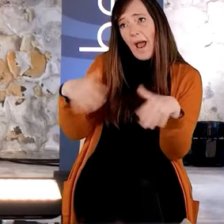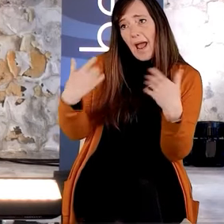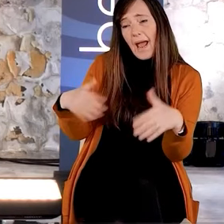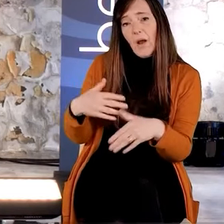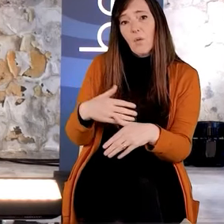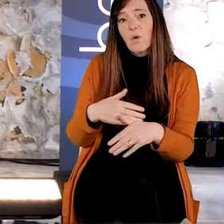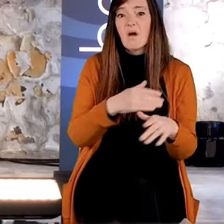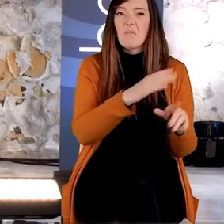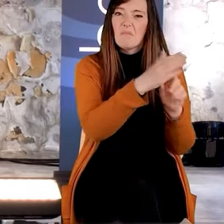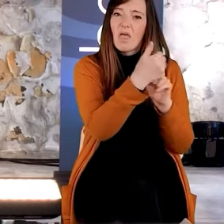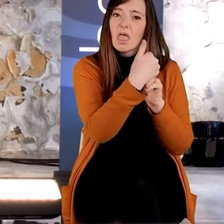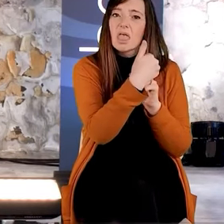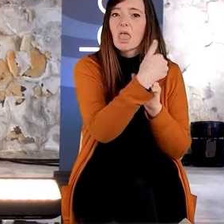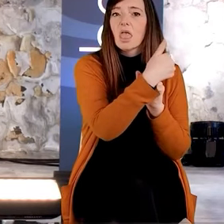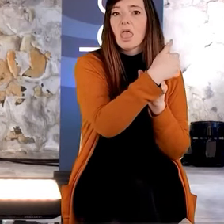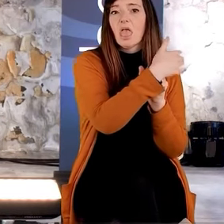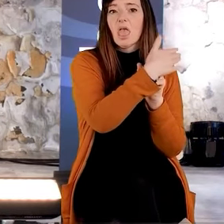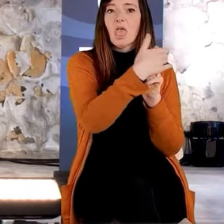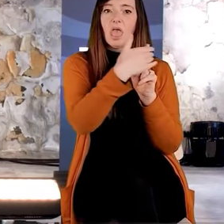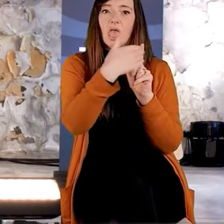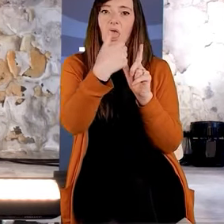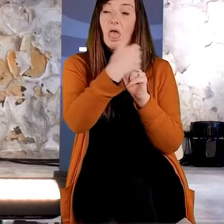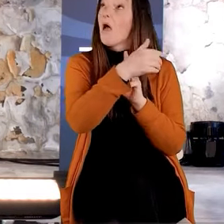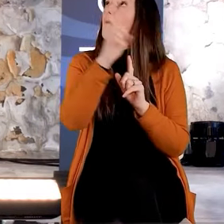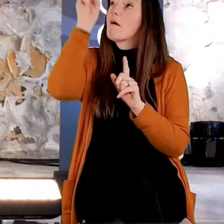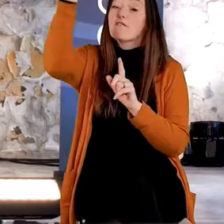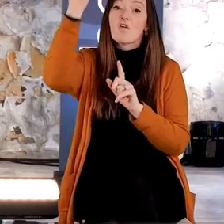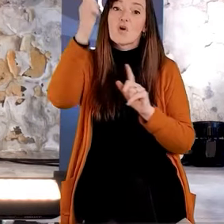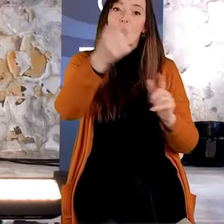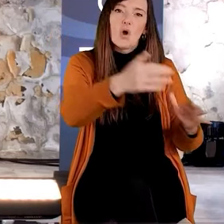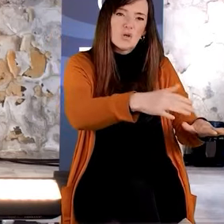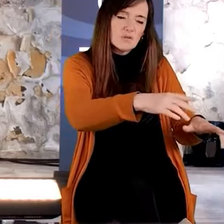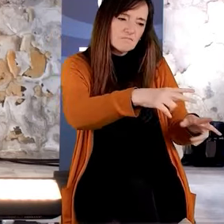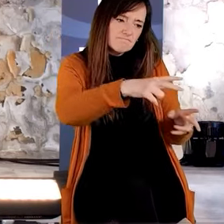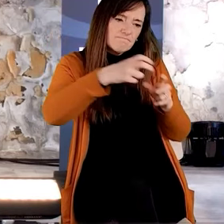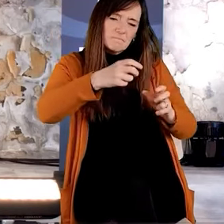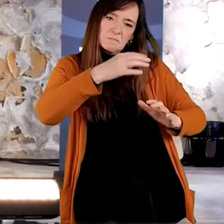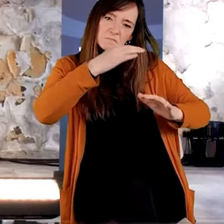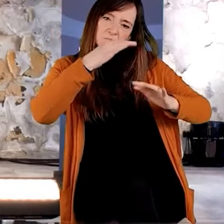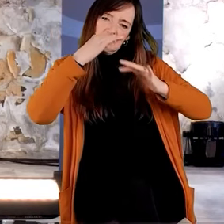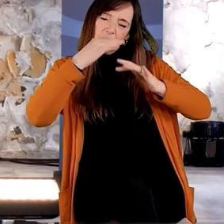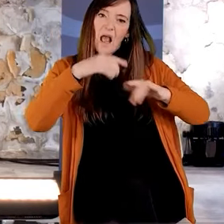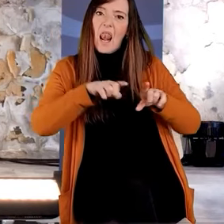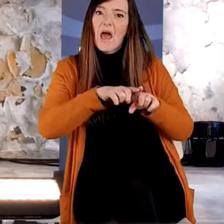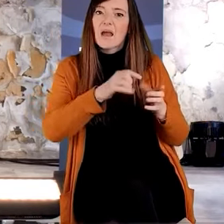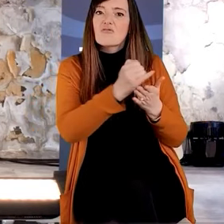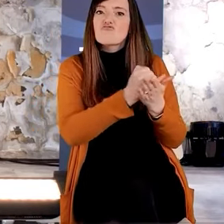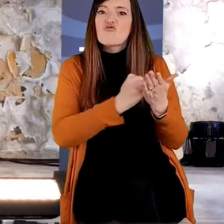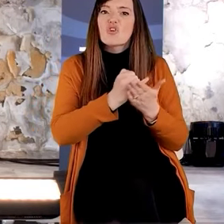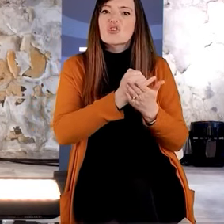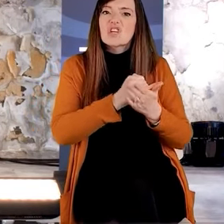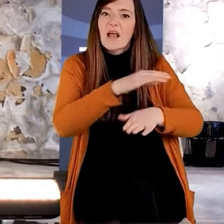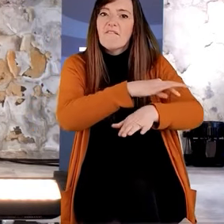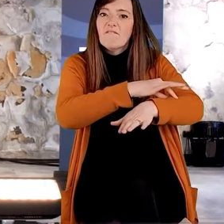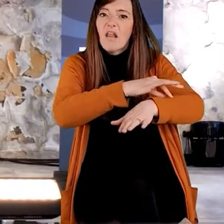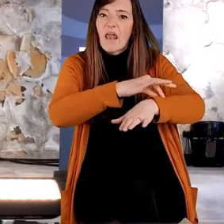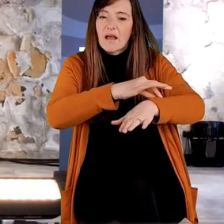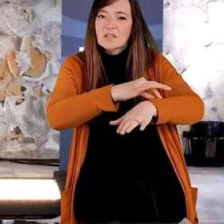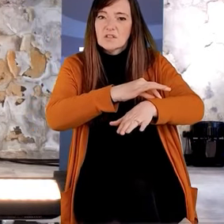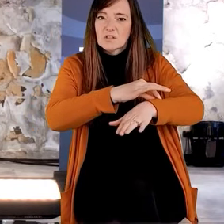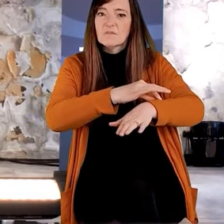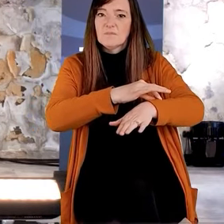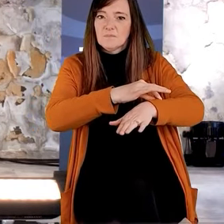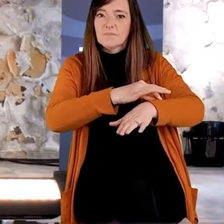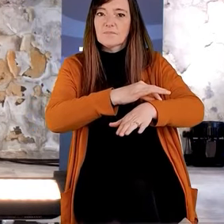wonderful and it's impressive. But in the nose of God, it smells like rotting flesh. And there's something terrible about